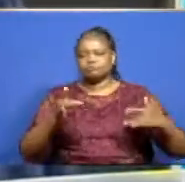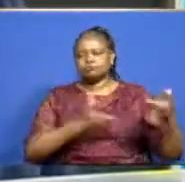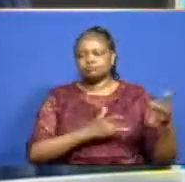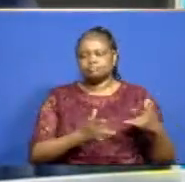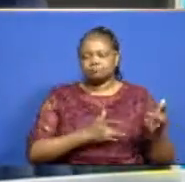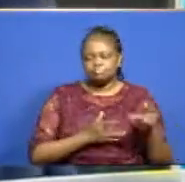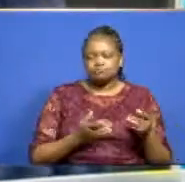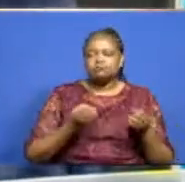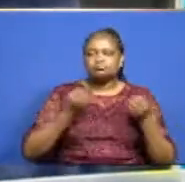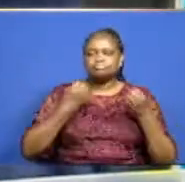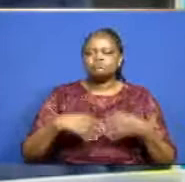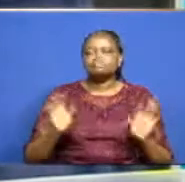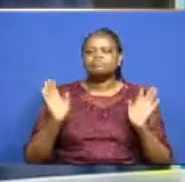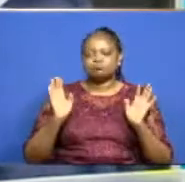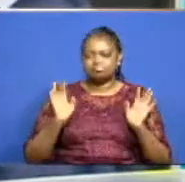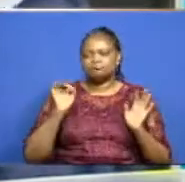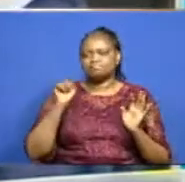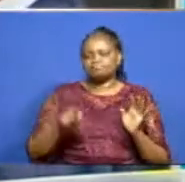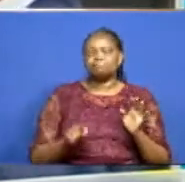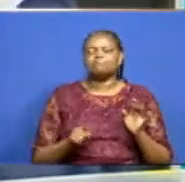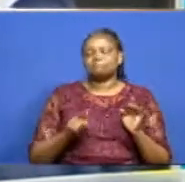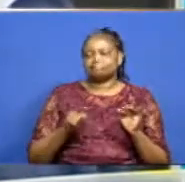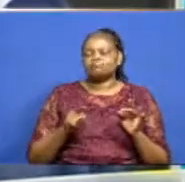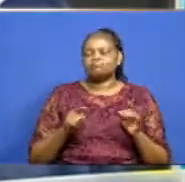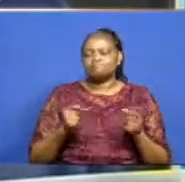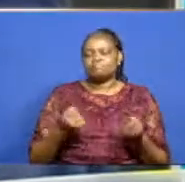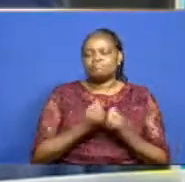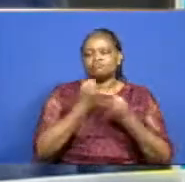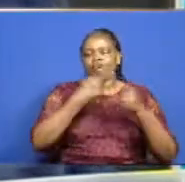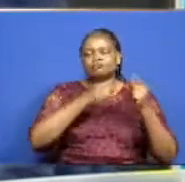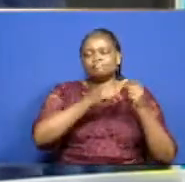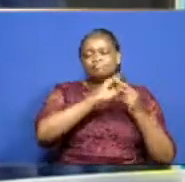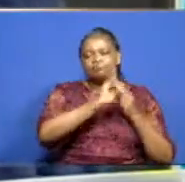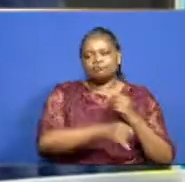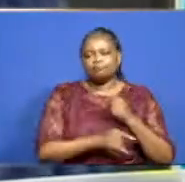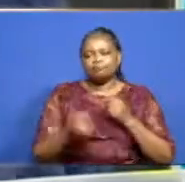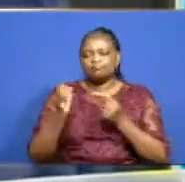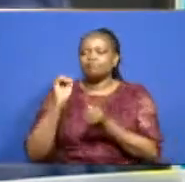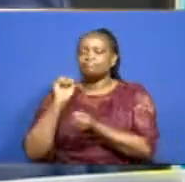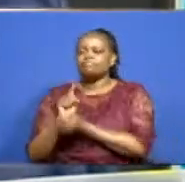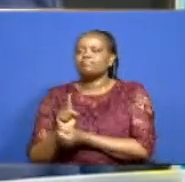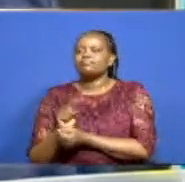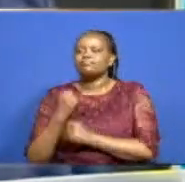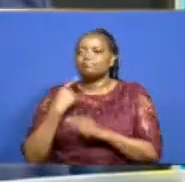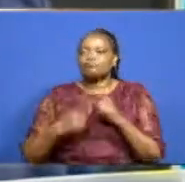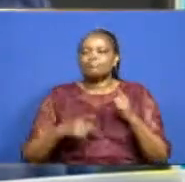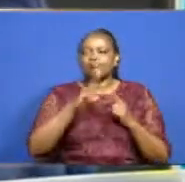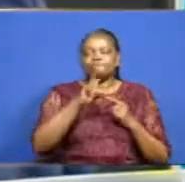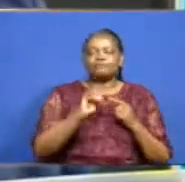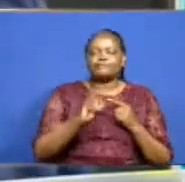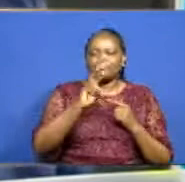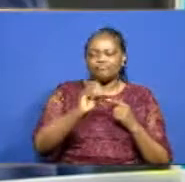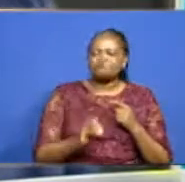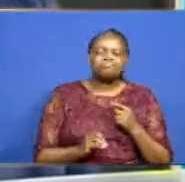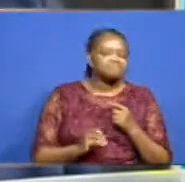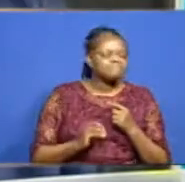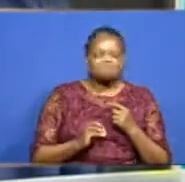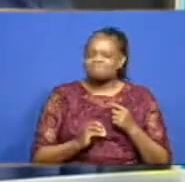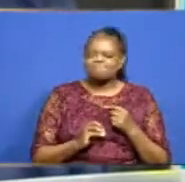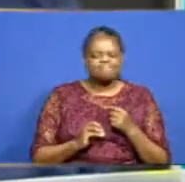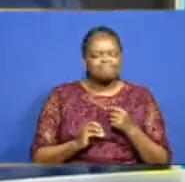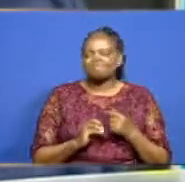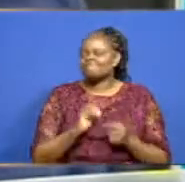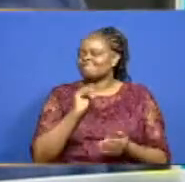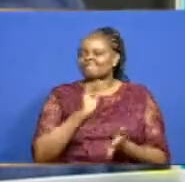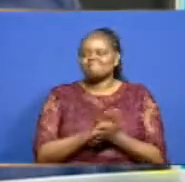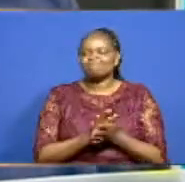lost. The academic calendar, which usually runs between January and November for this year, 2020, there is really nothing much that has gone